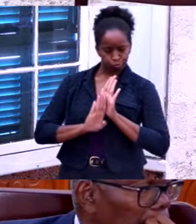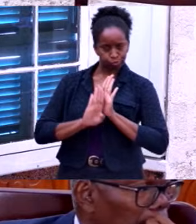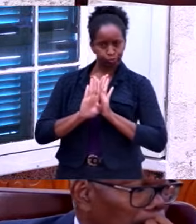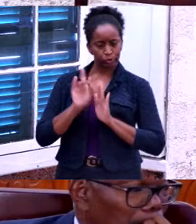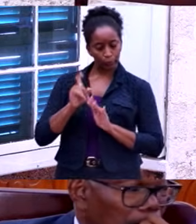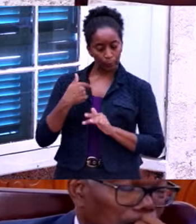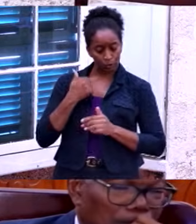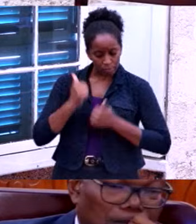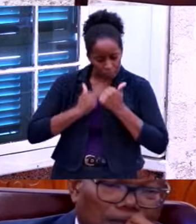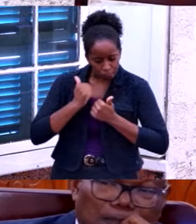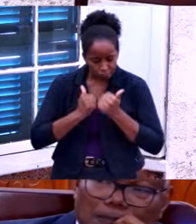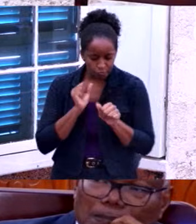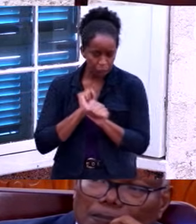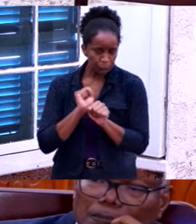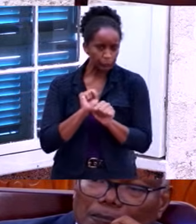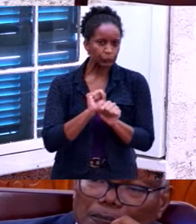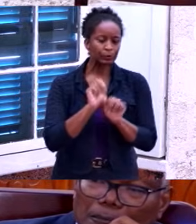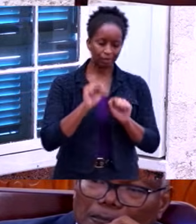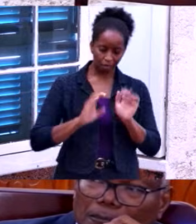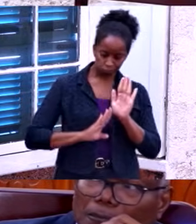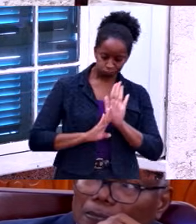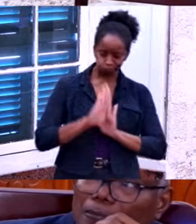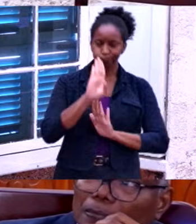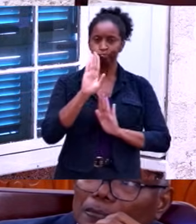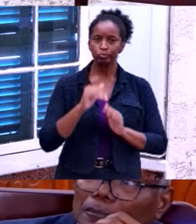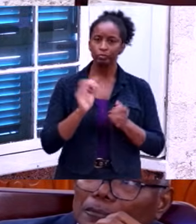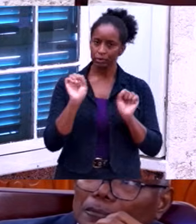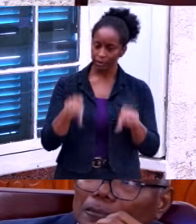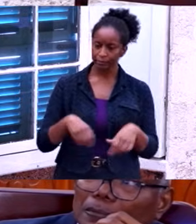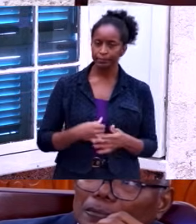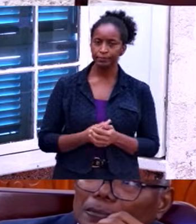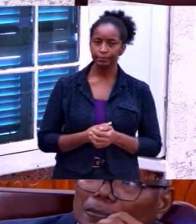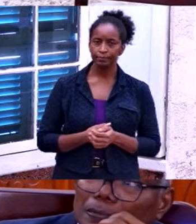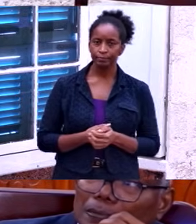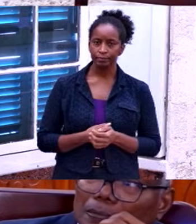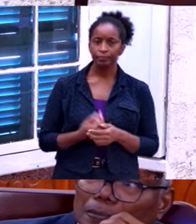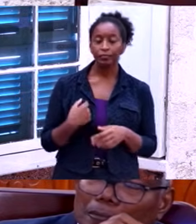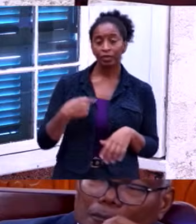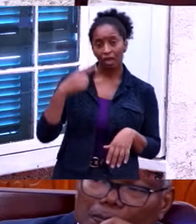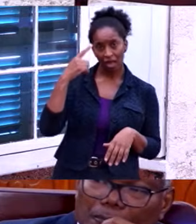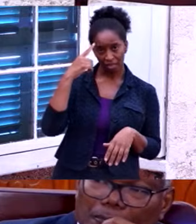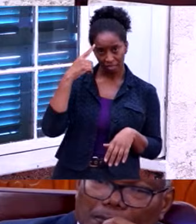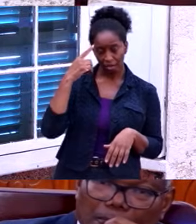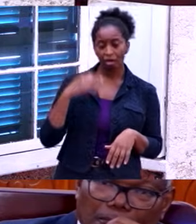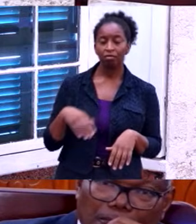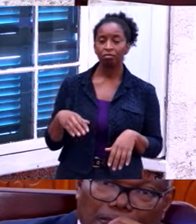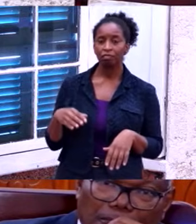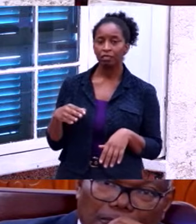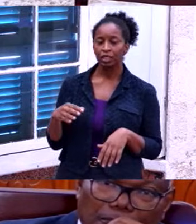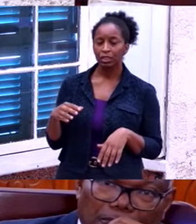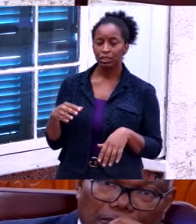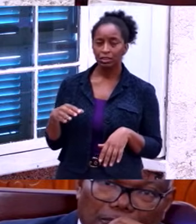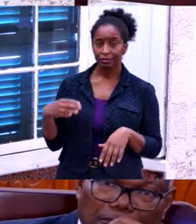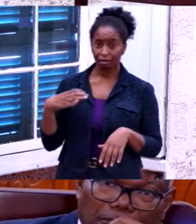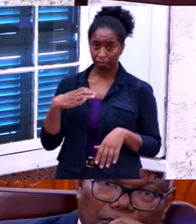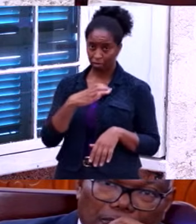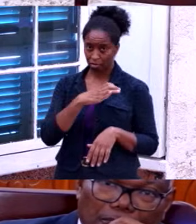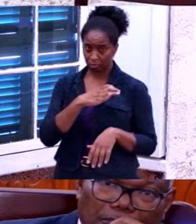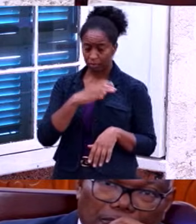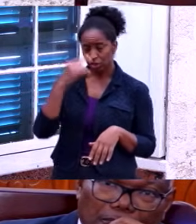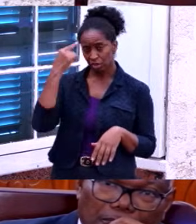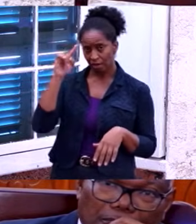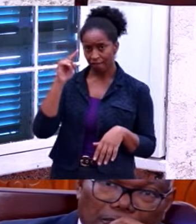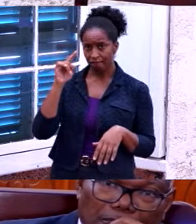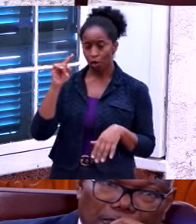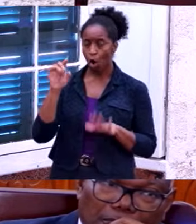PRC sat, that those were the driving considerations. That how is it